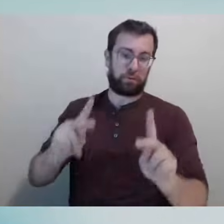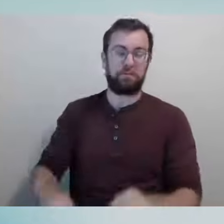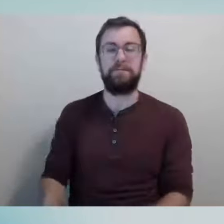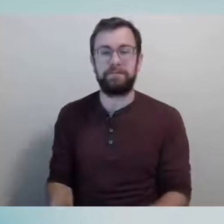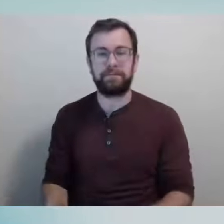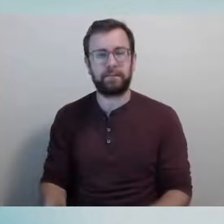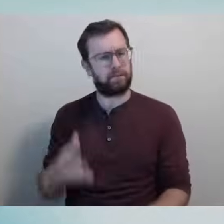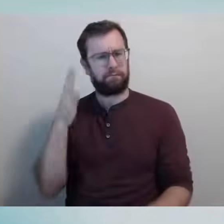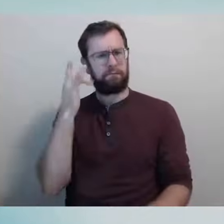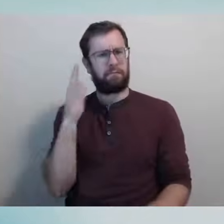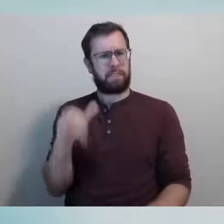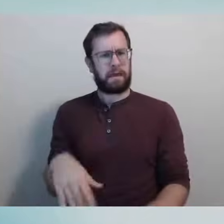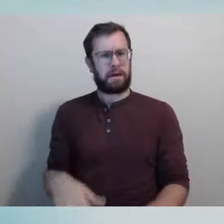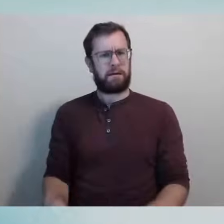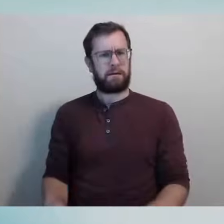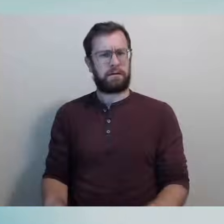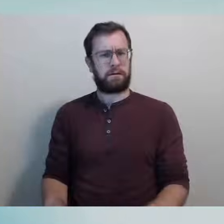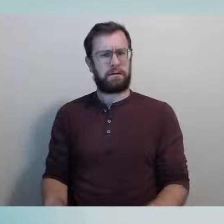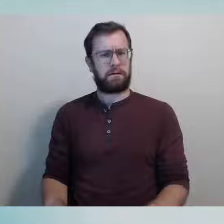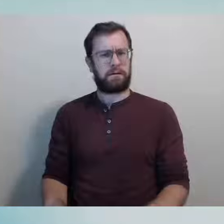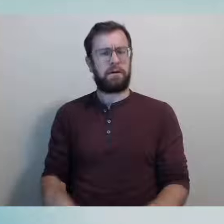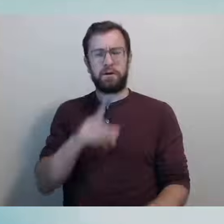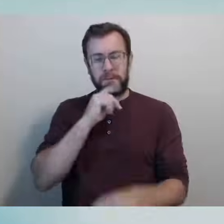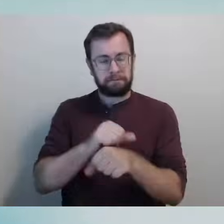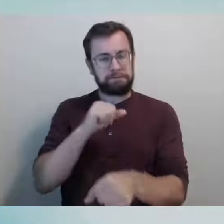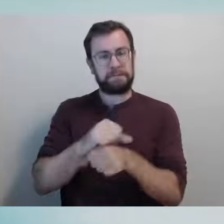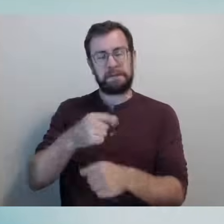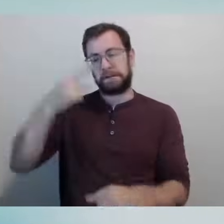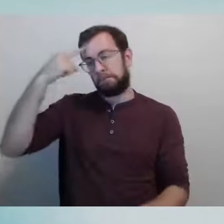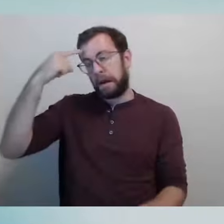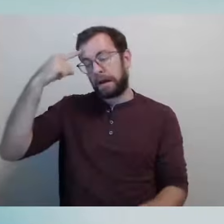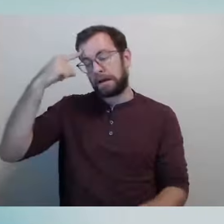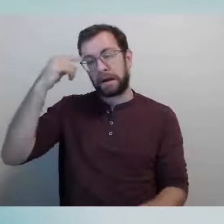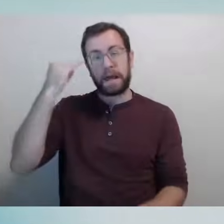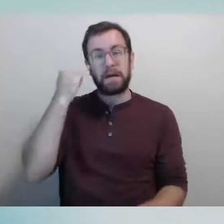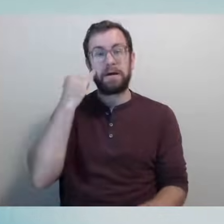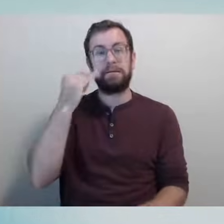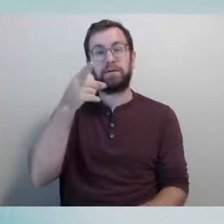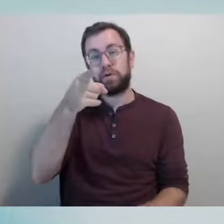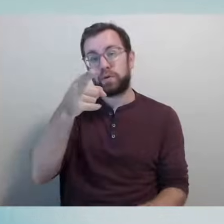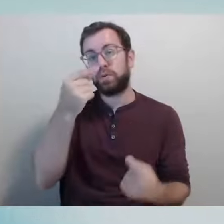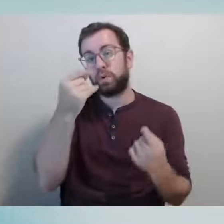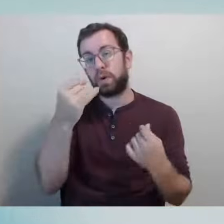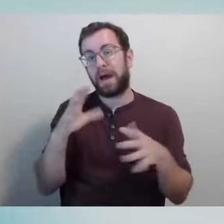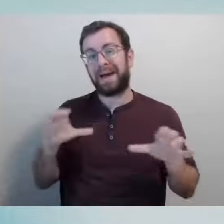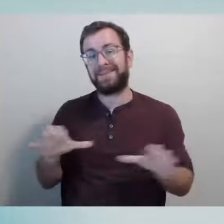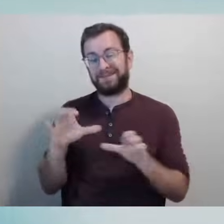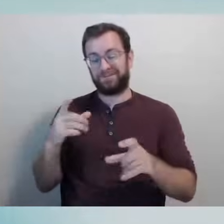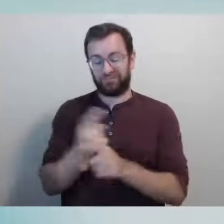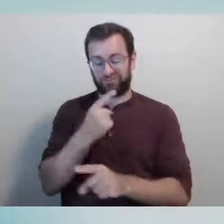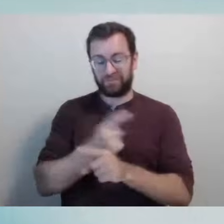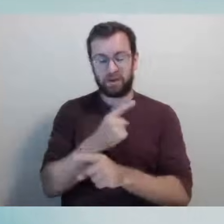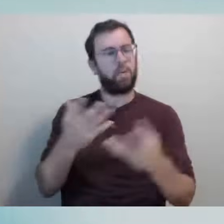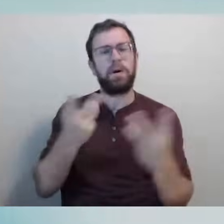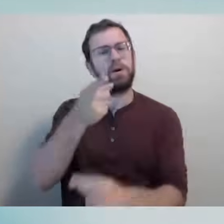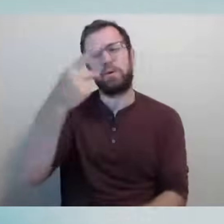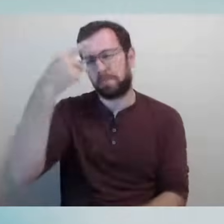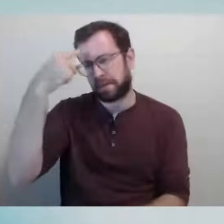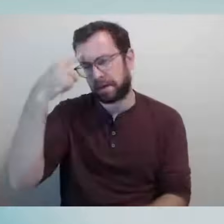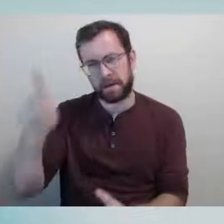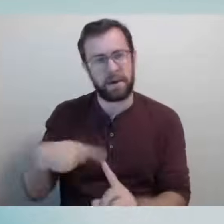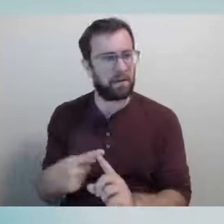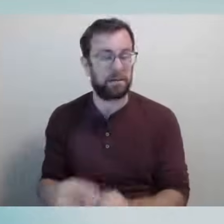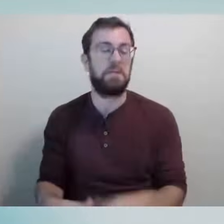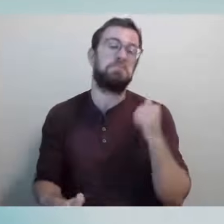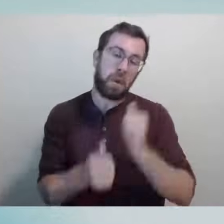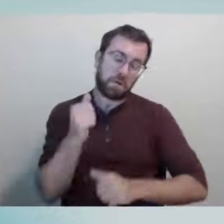that it's because of the mindset. When you're doing an act of righteousness, what are you thinking about? Most